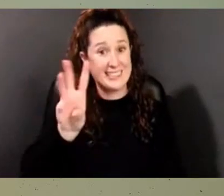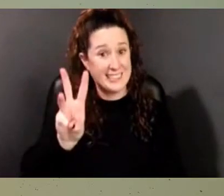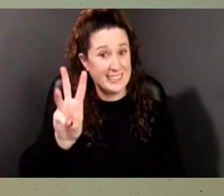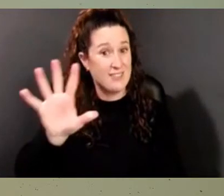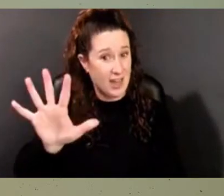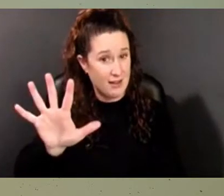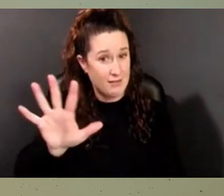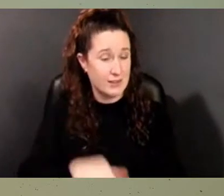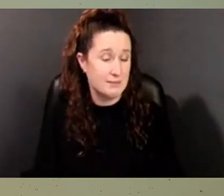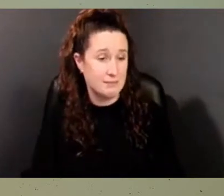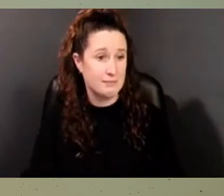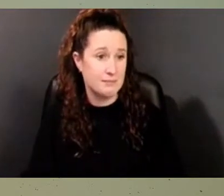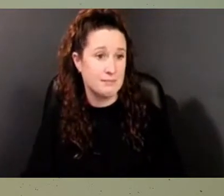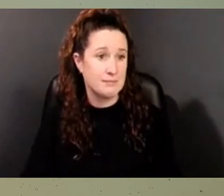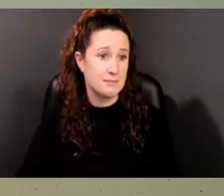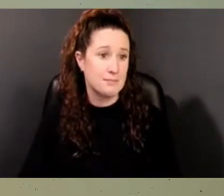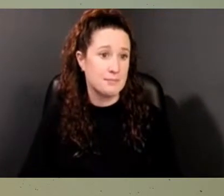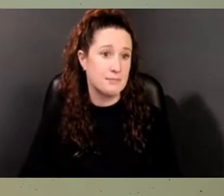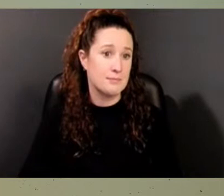slide.